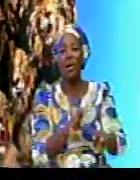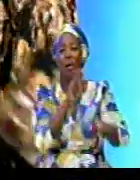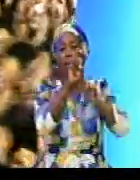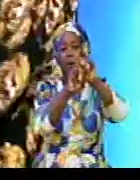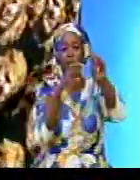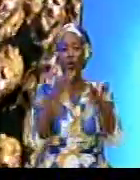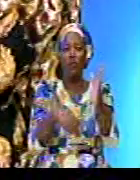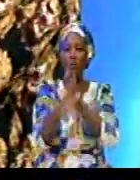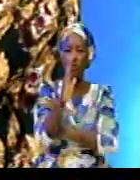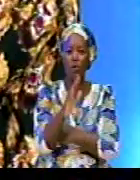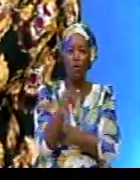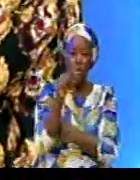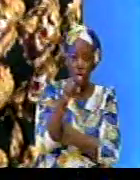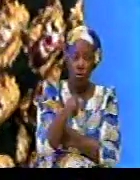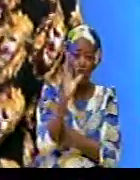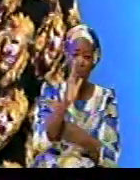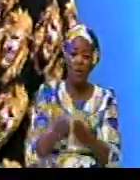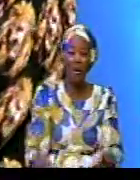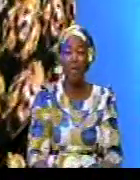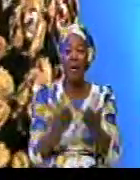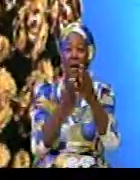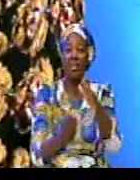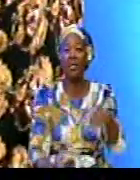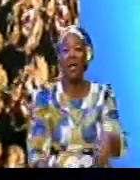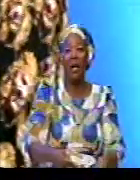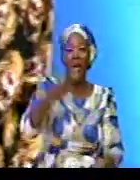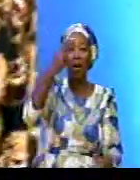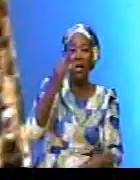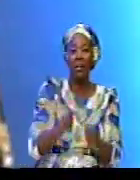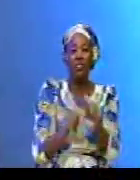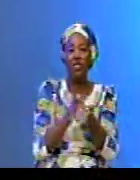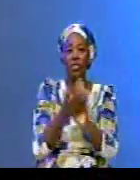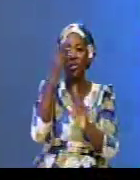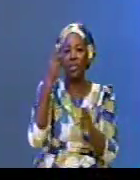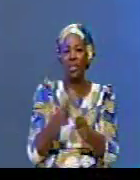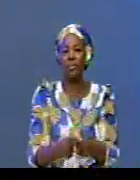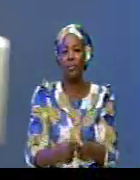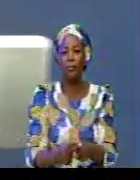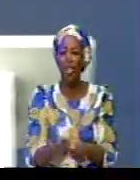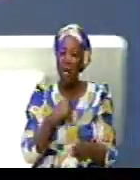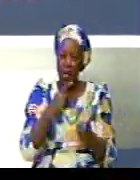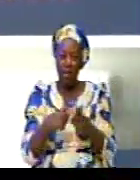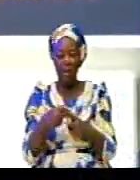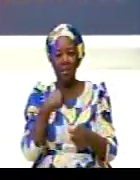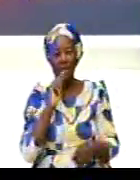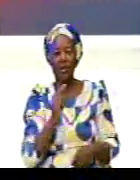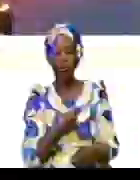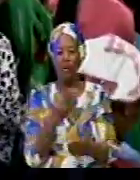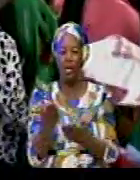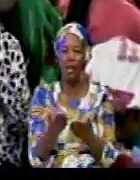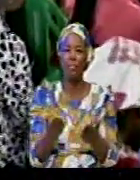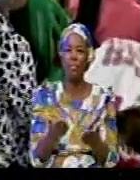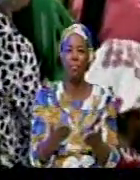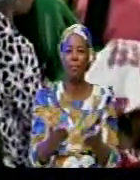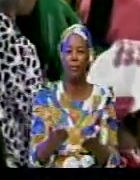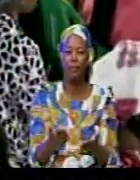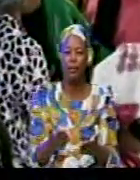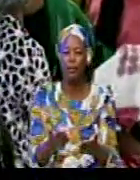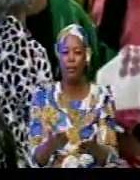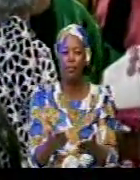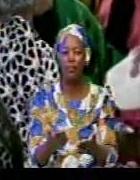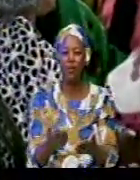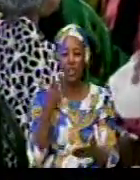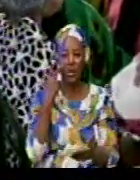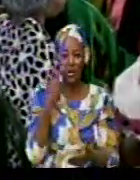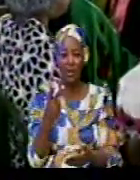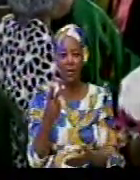that strength and go to the top of the mountain of God? You will rise higher.